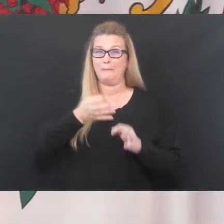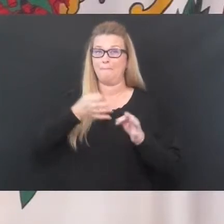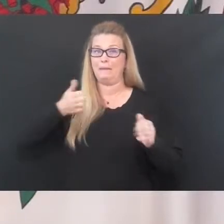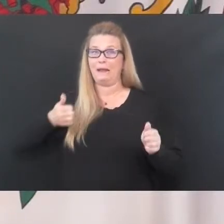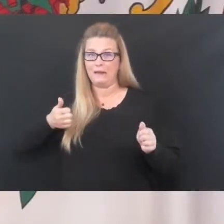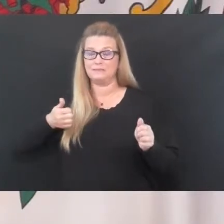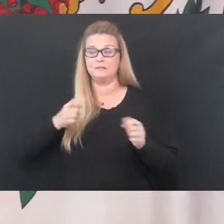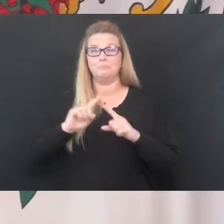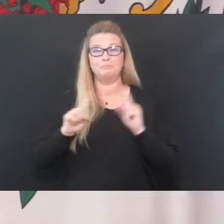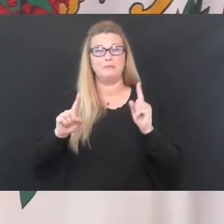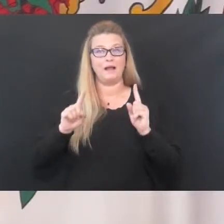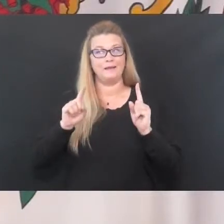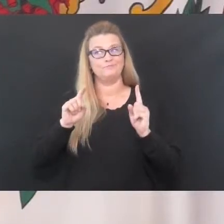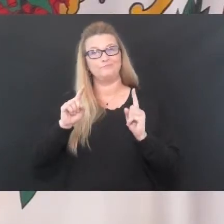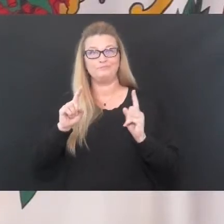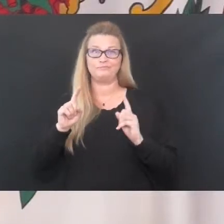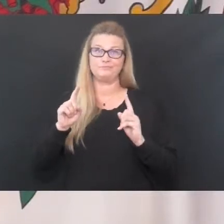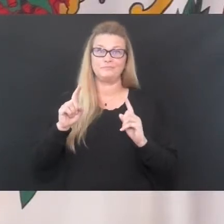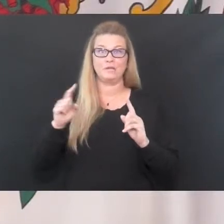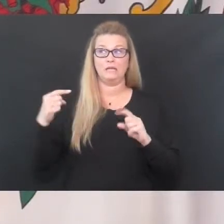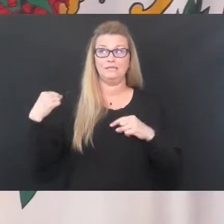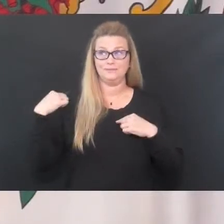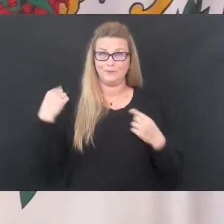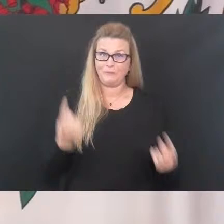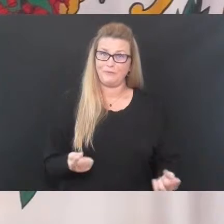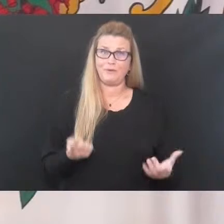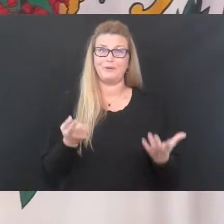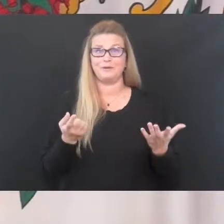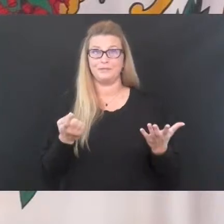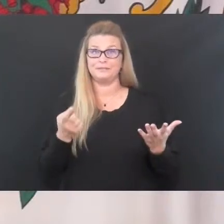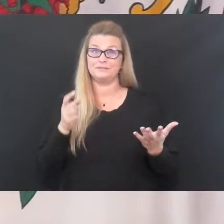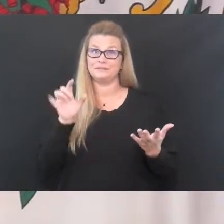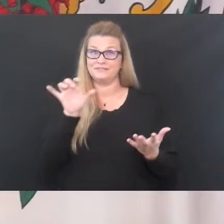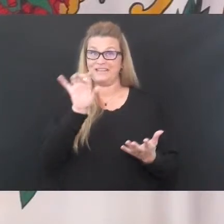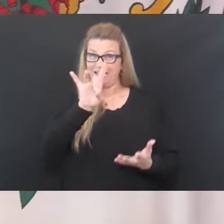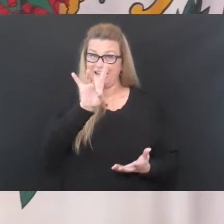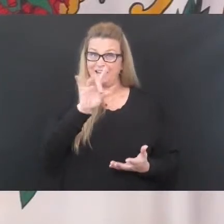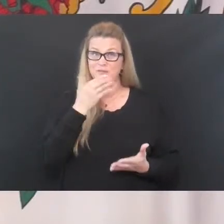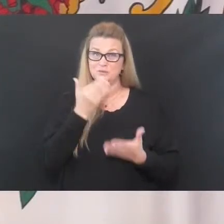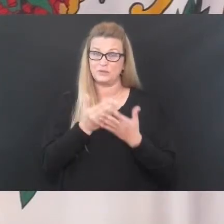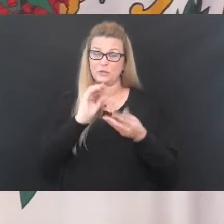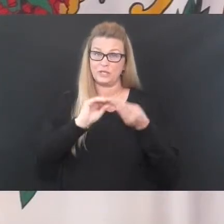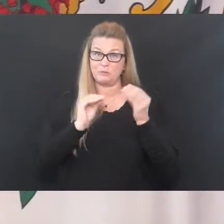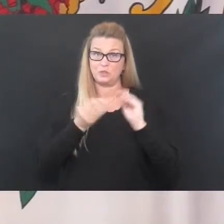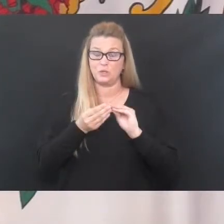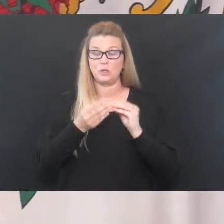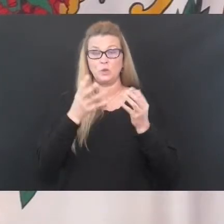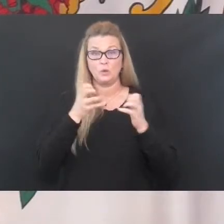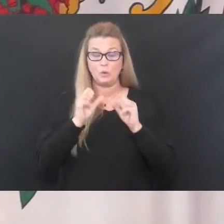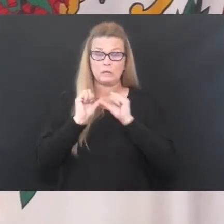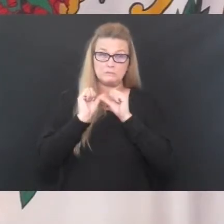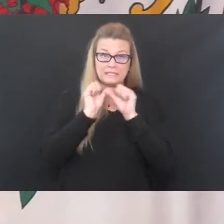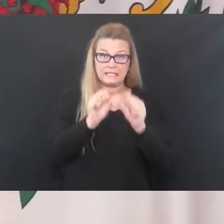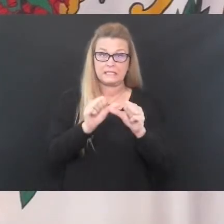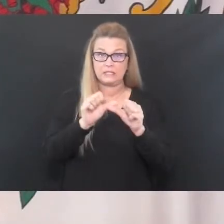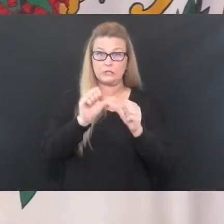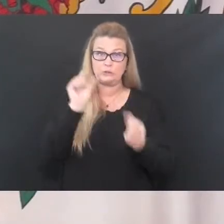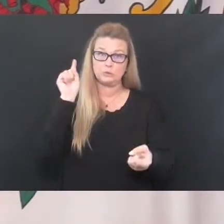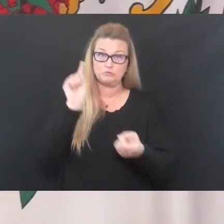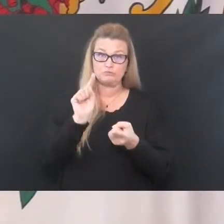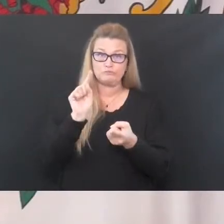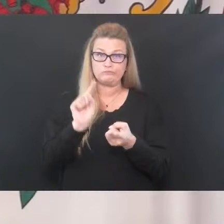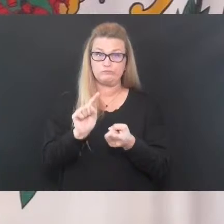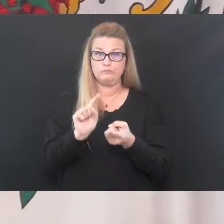is considering where we've been, it's a good number, and we want these numbers to continue to be at this